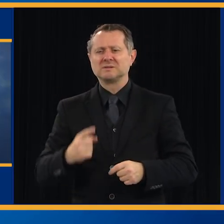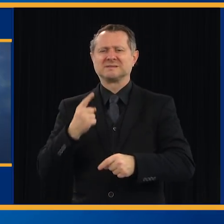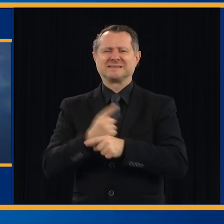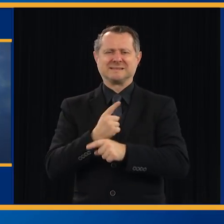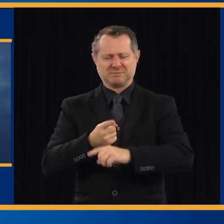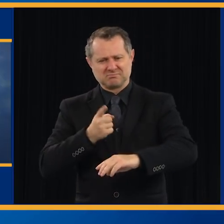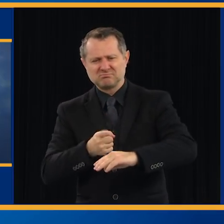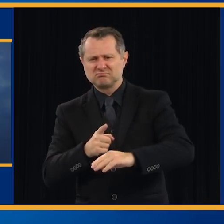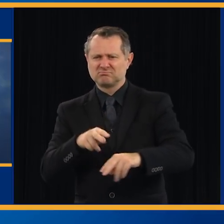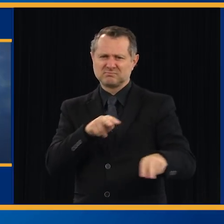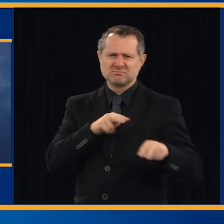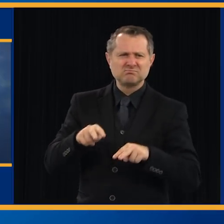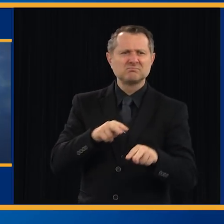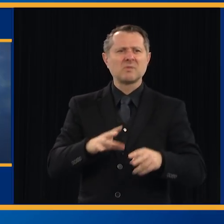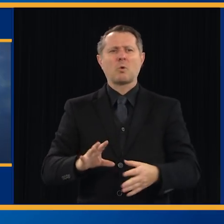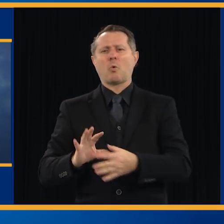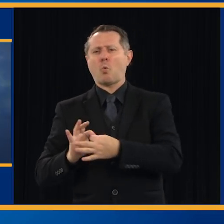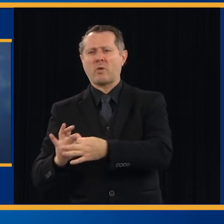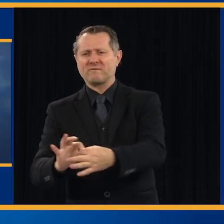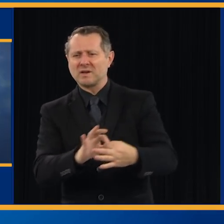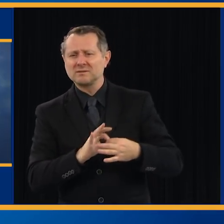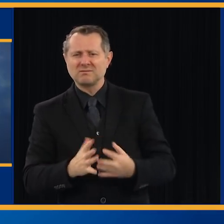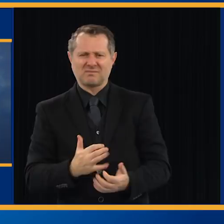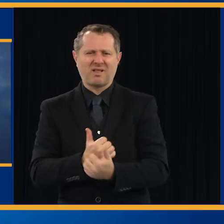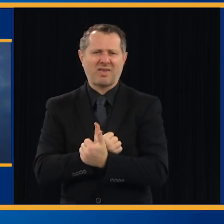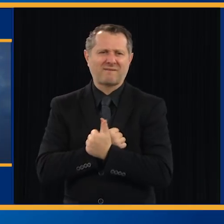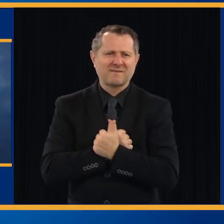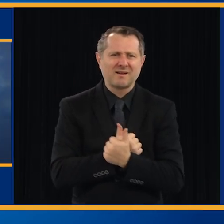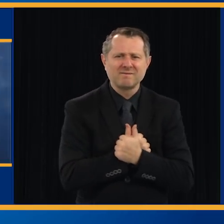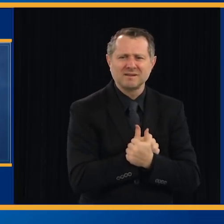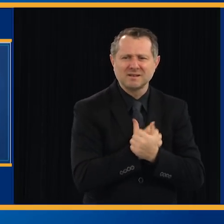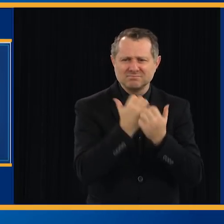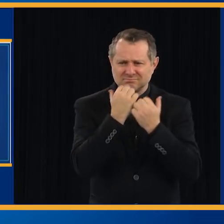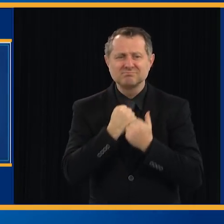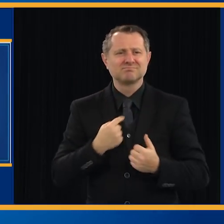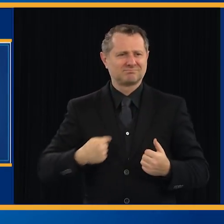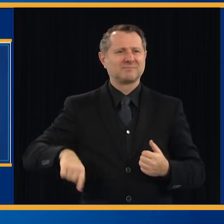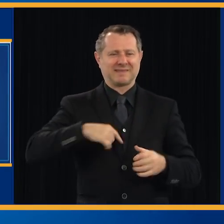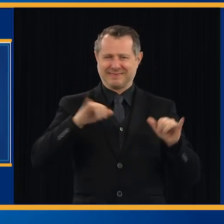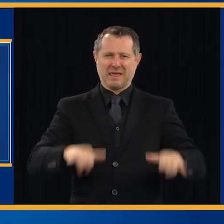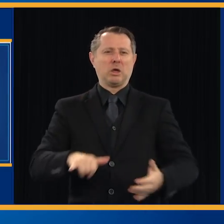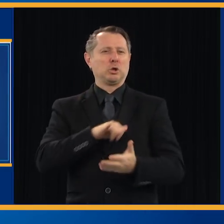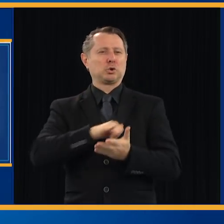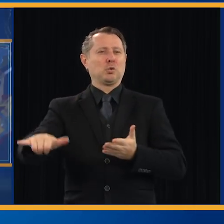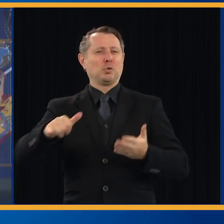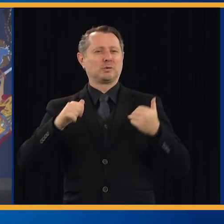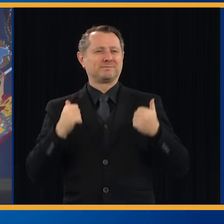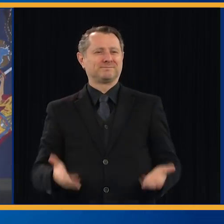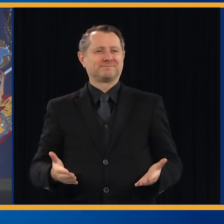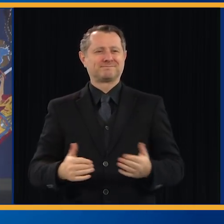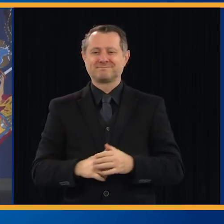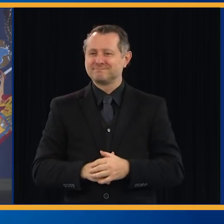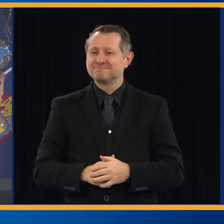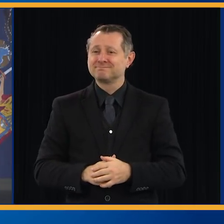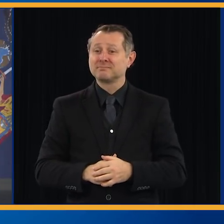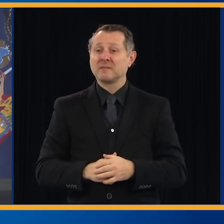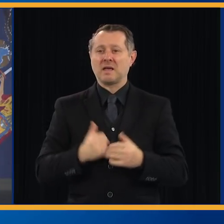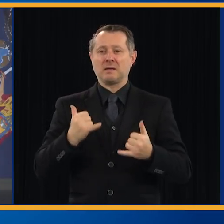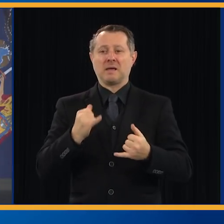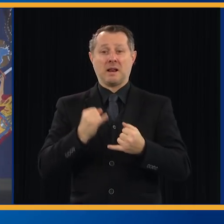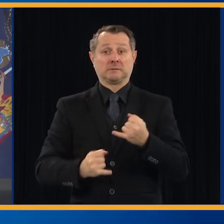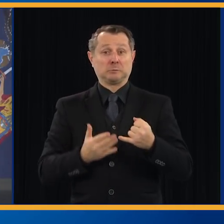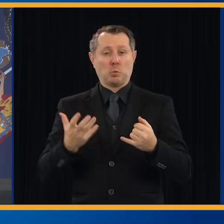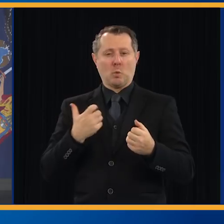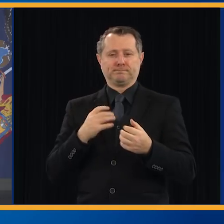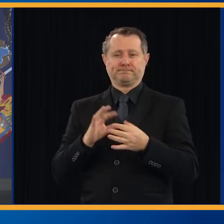unified, and but loving. And that's who we are as New Yorkers. Last point, on a personal point, I have my